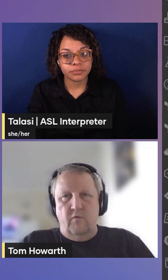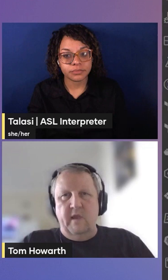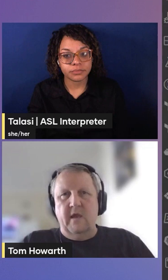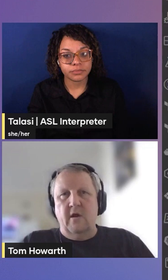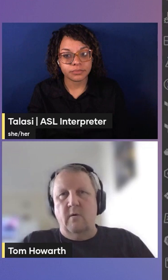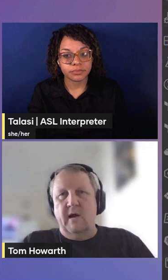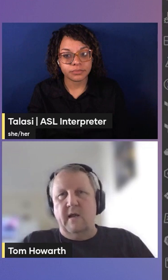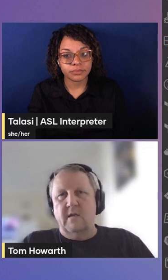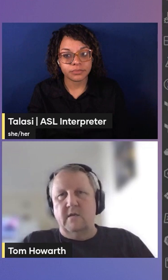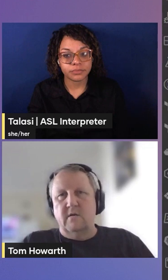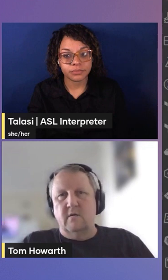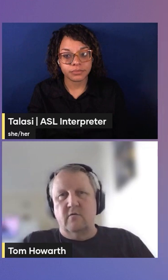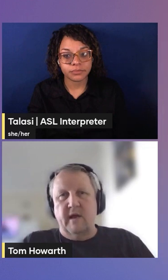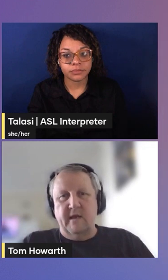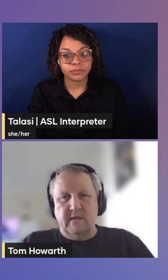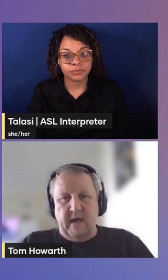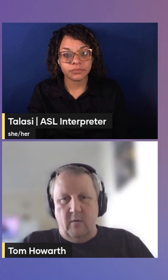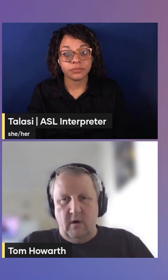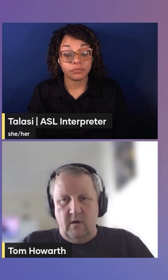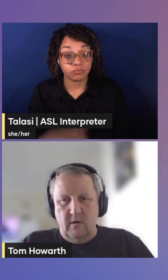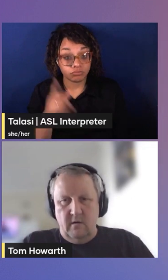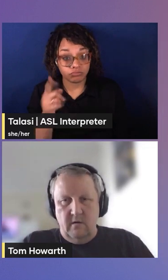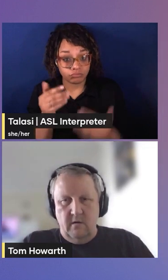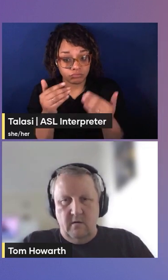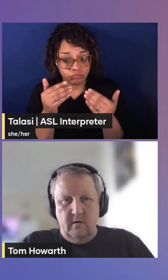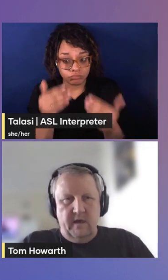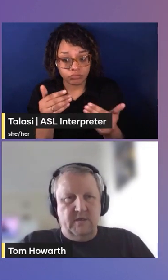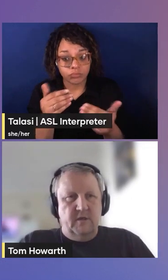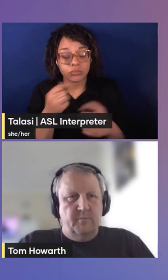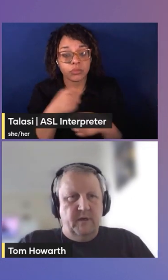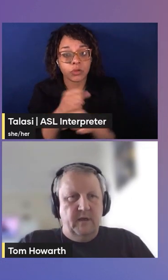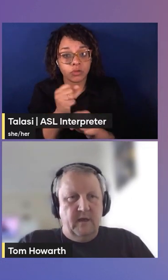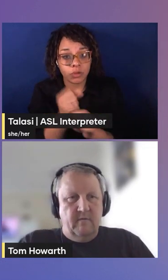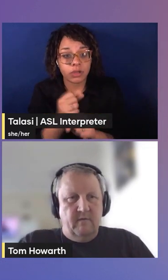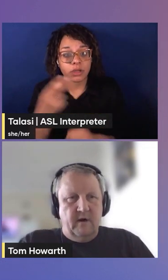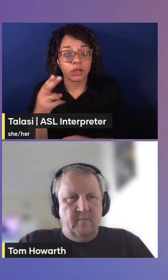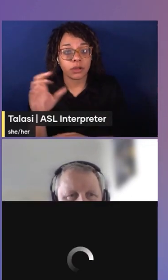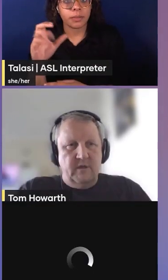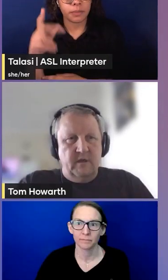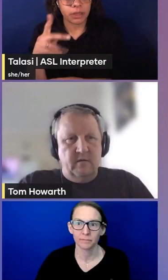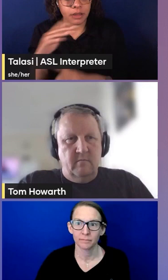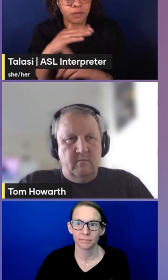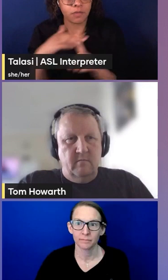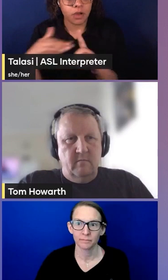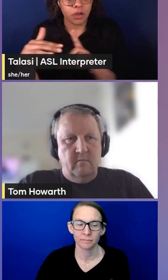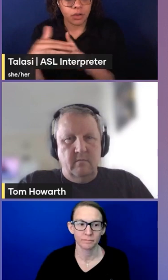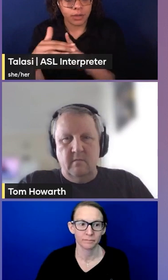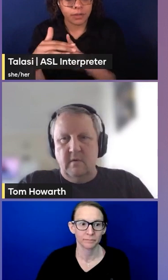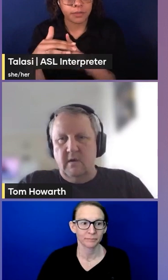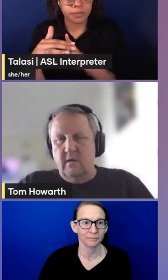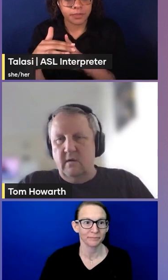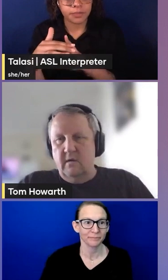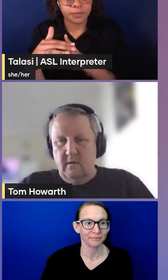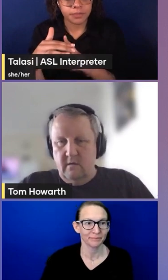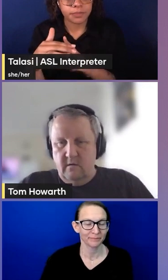if we go and create our HCP environment here,